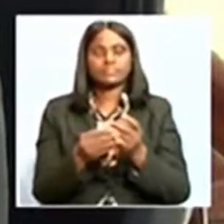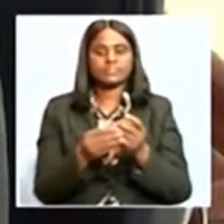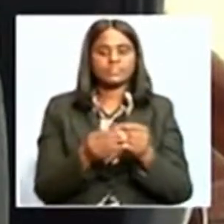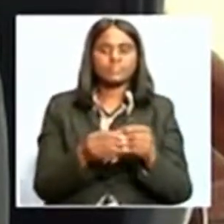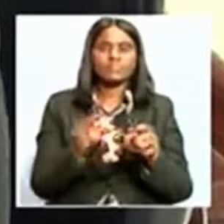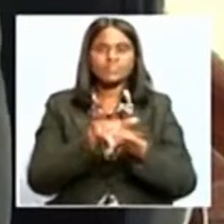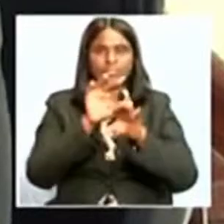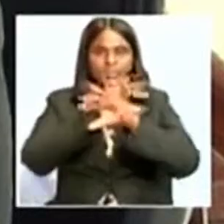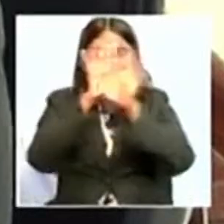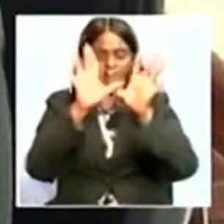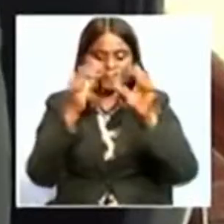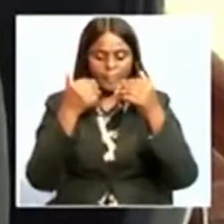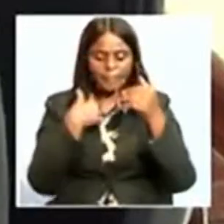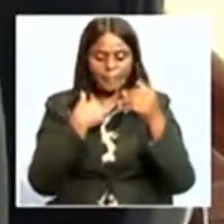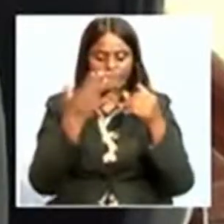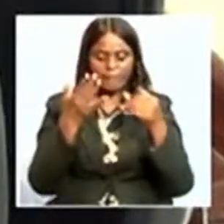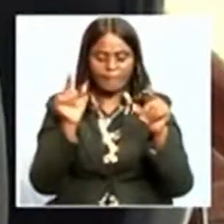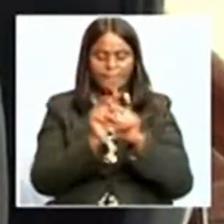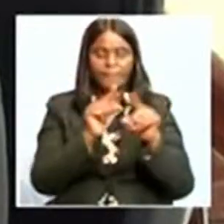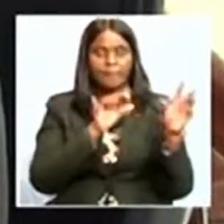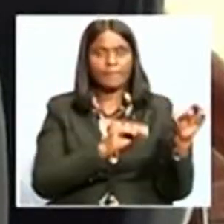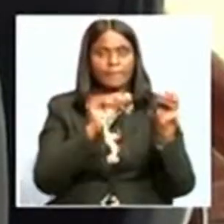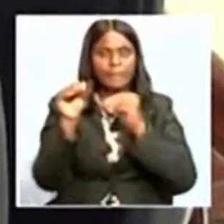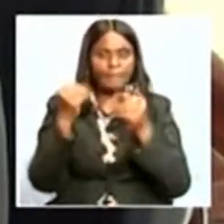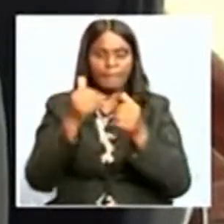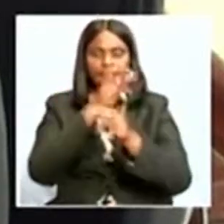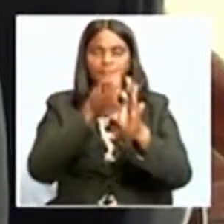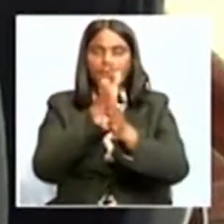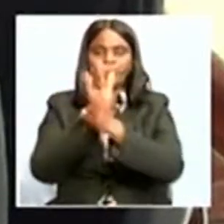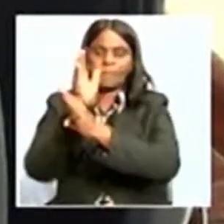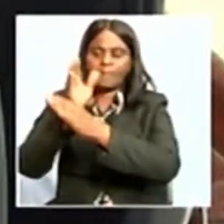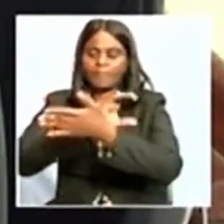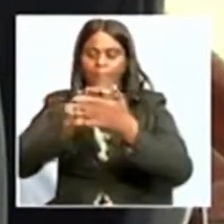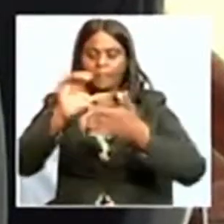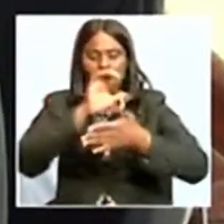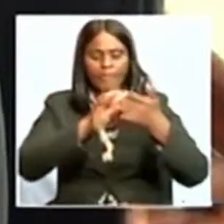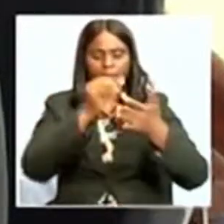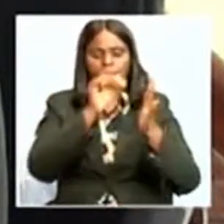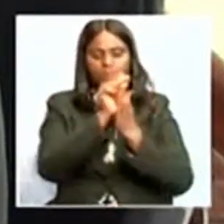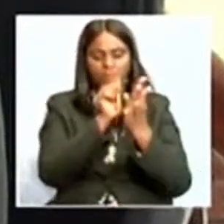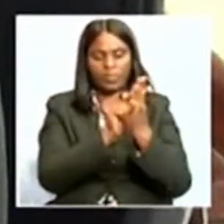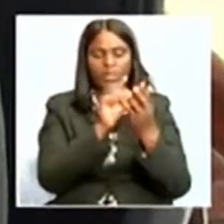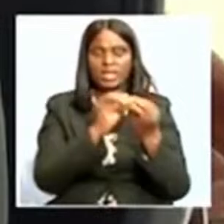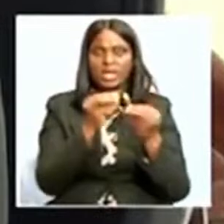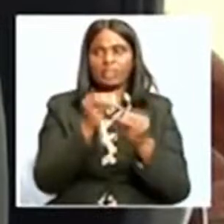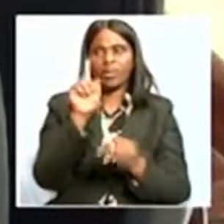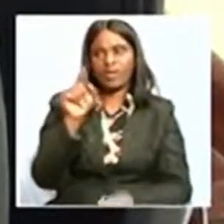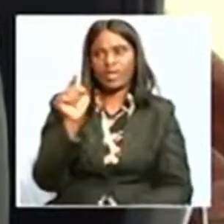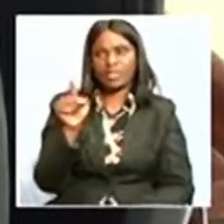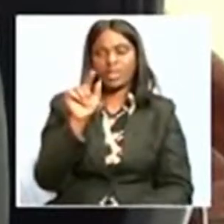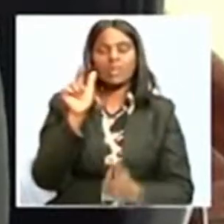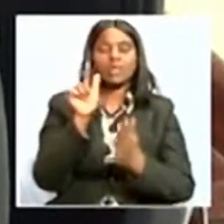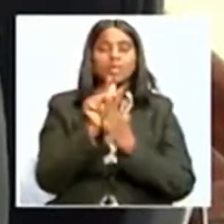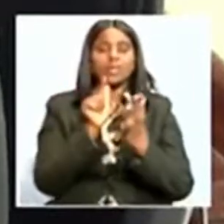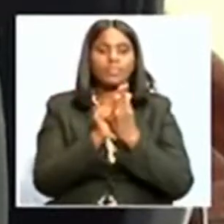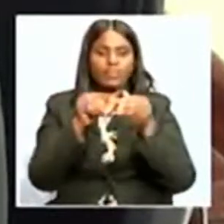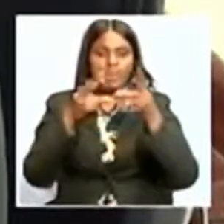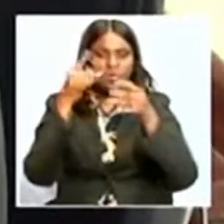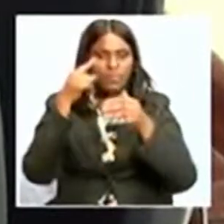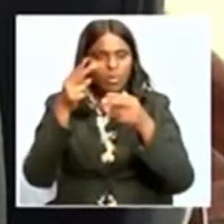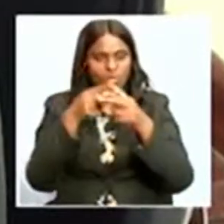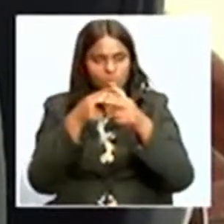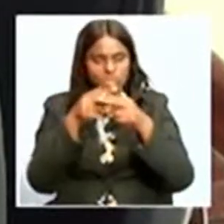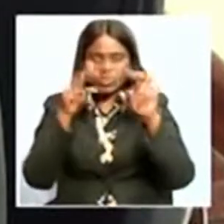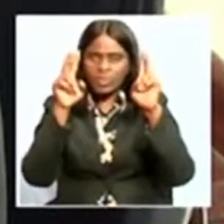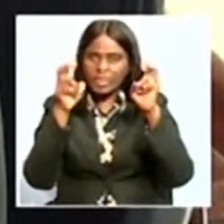specified. Moving on to specific clauses of the bill. So Clause 1 of the bill provides for the short